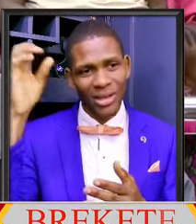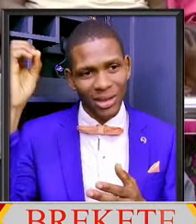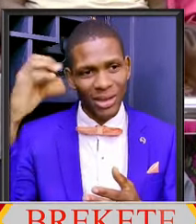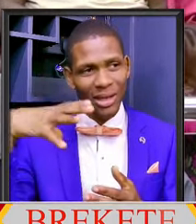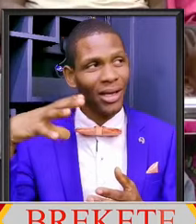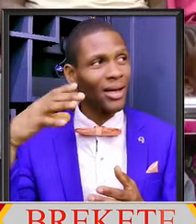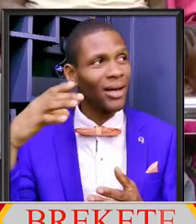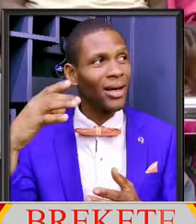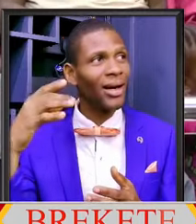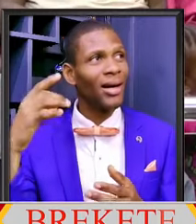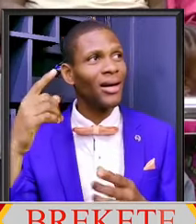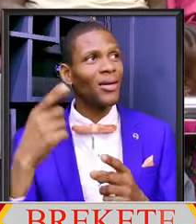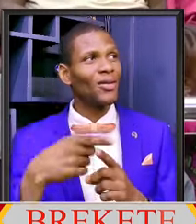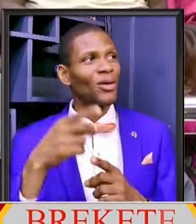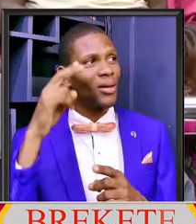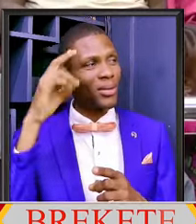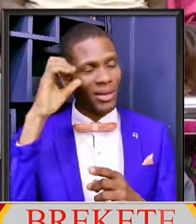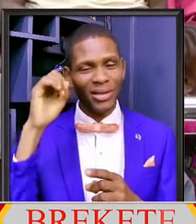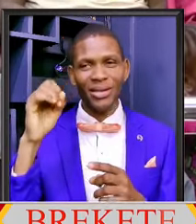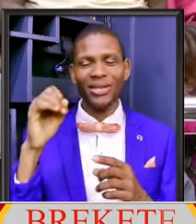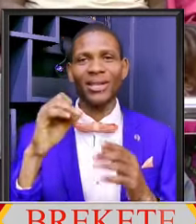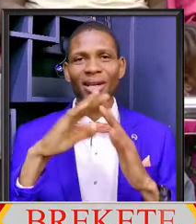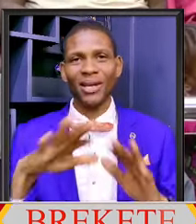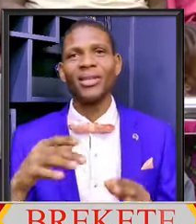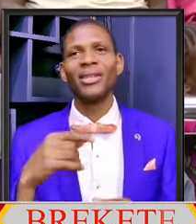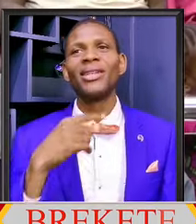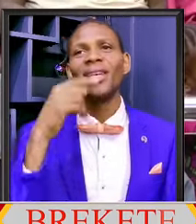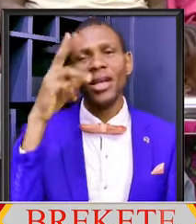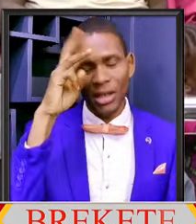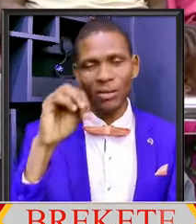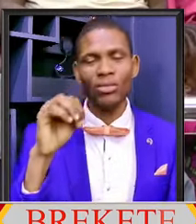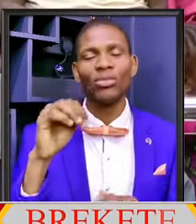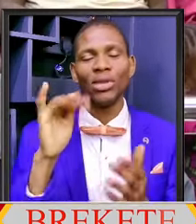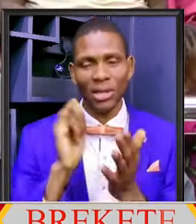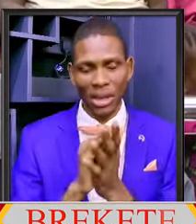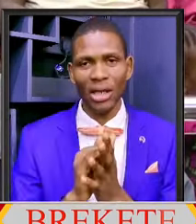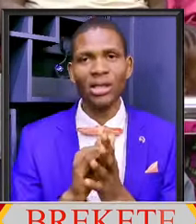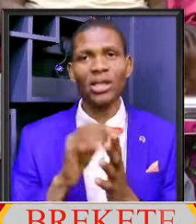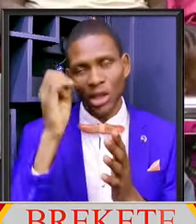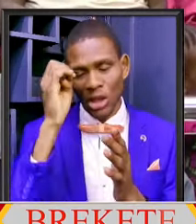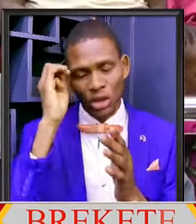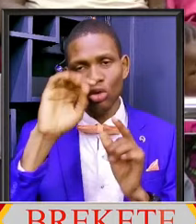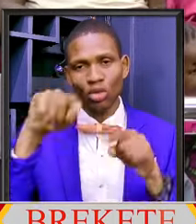Oh, that I snatched you away, yes, from him. Yes, sir. Tell and say, make you go court.